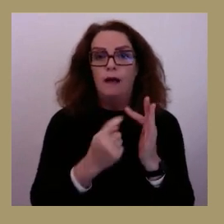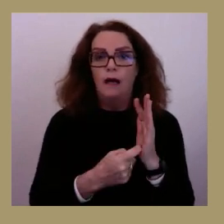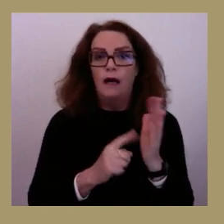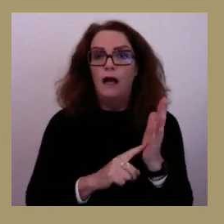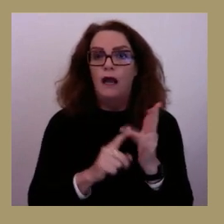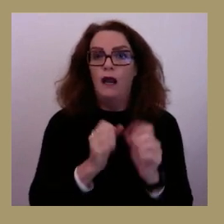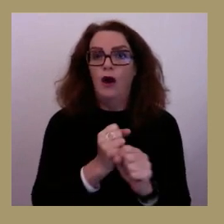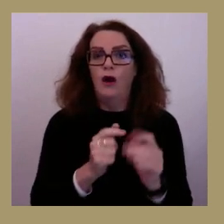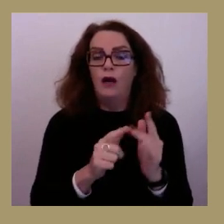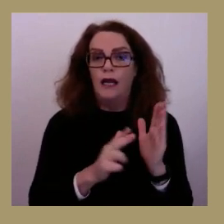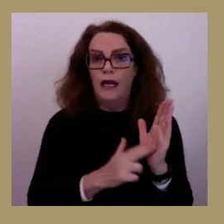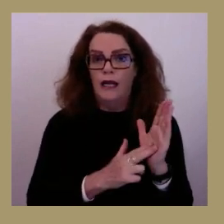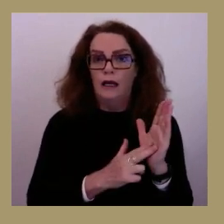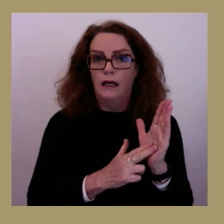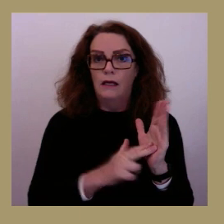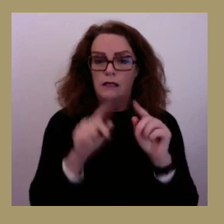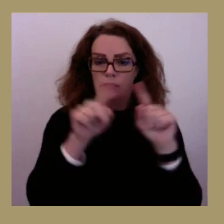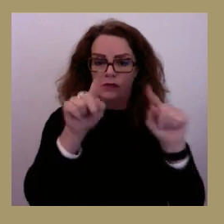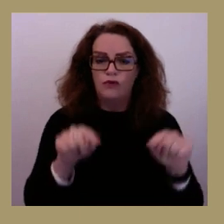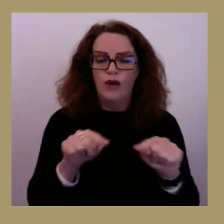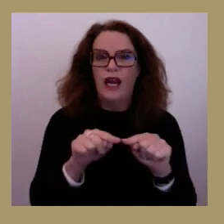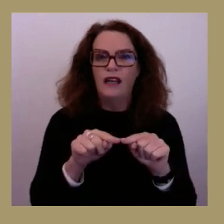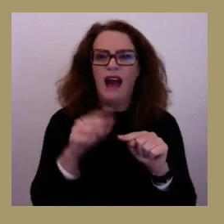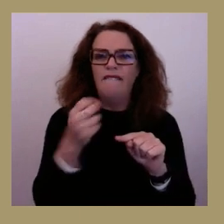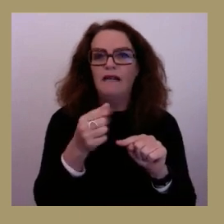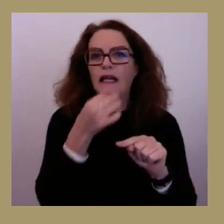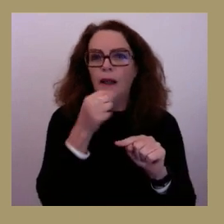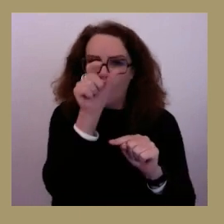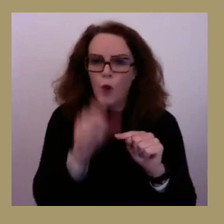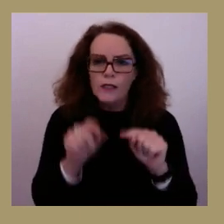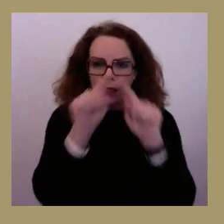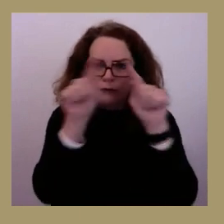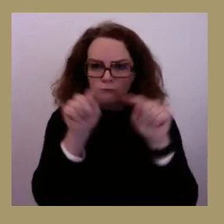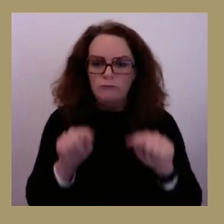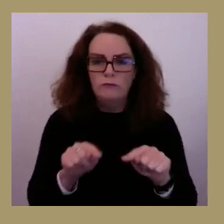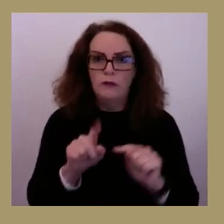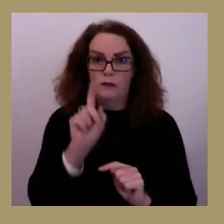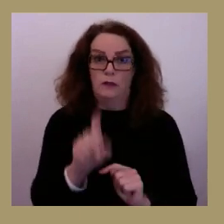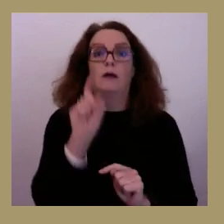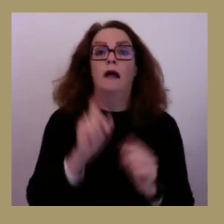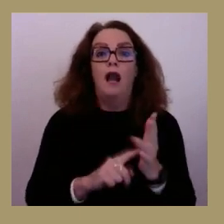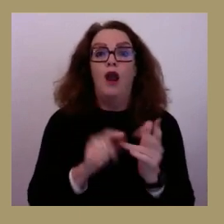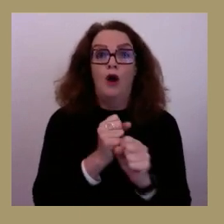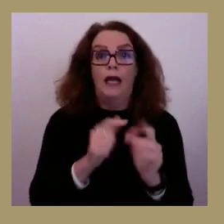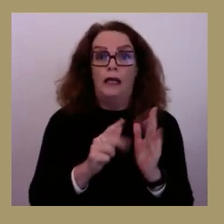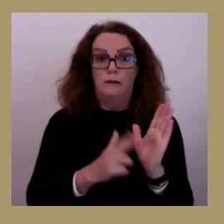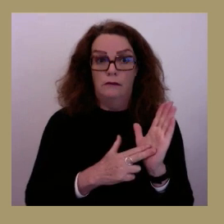the person icon. So the customer would then tap login,